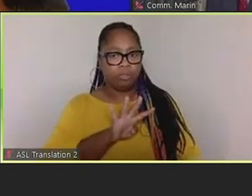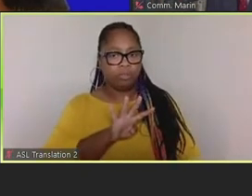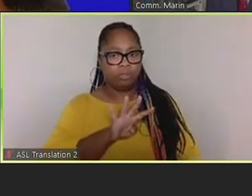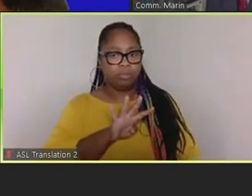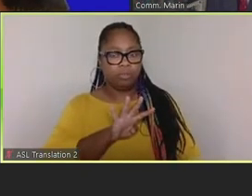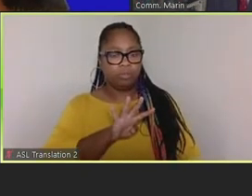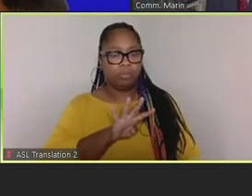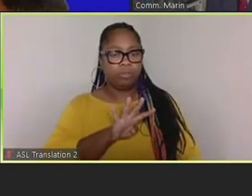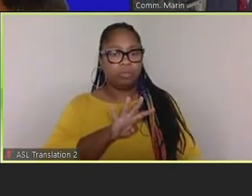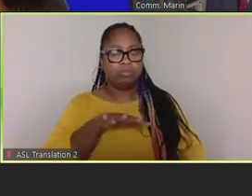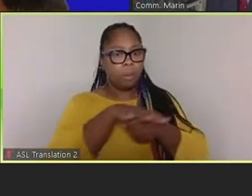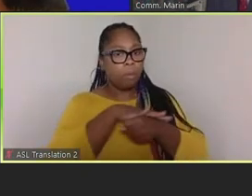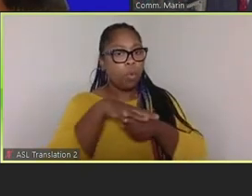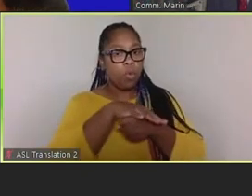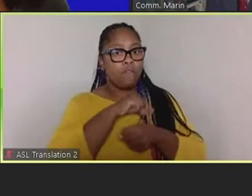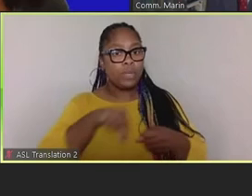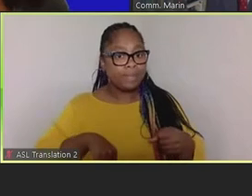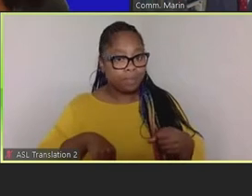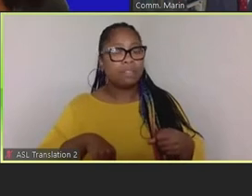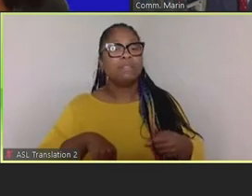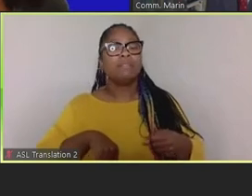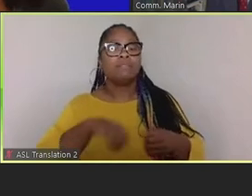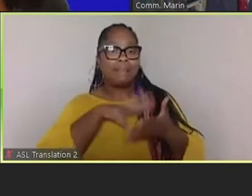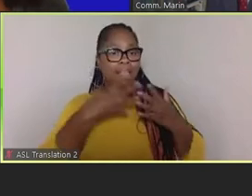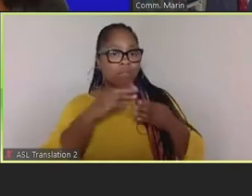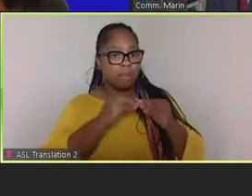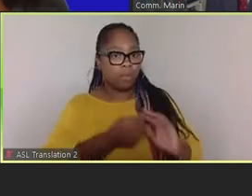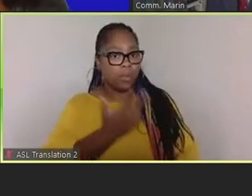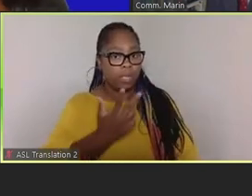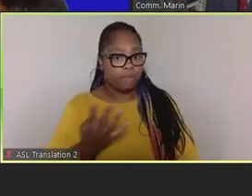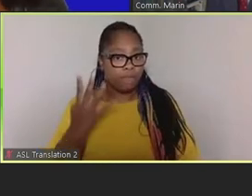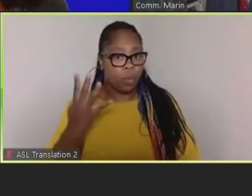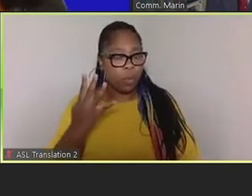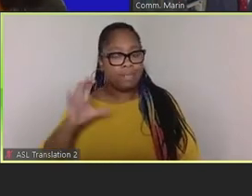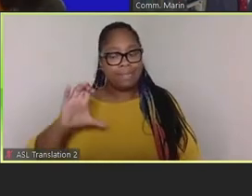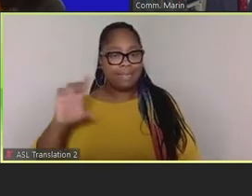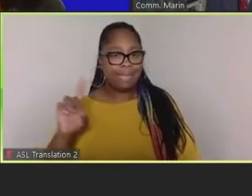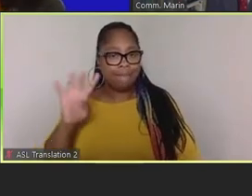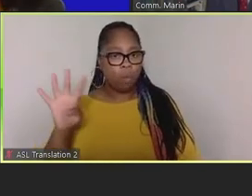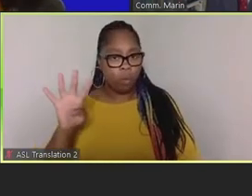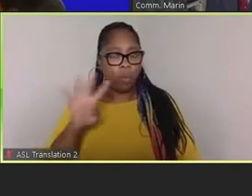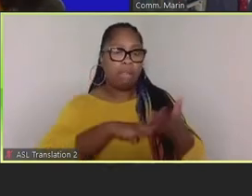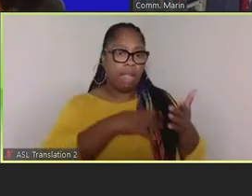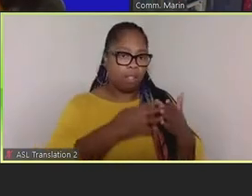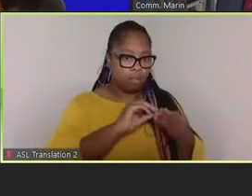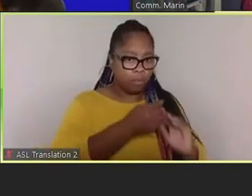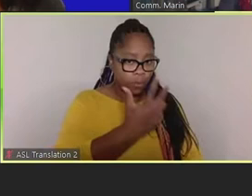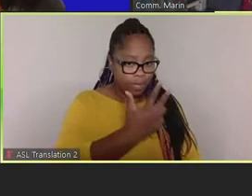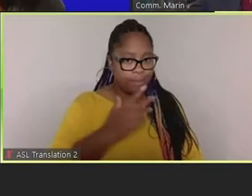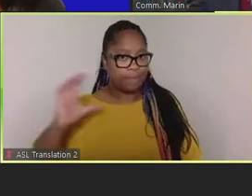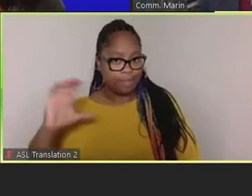Borough of Queens, calendar numbers 3 and 4. CD 4, calendar number 3,